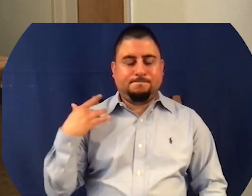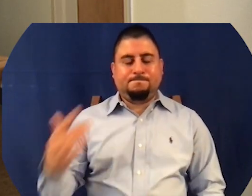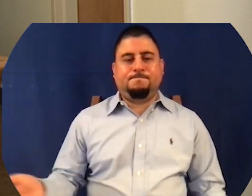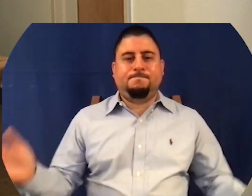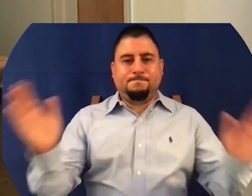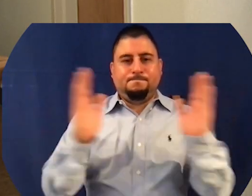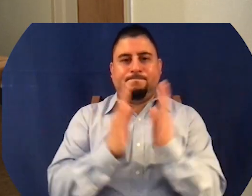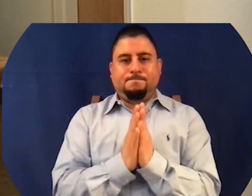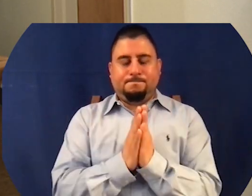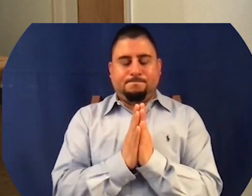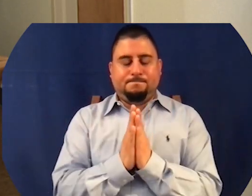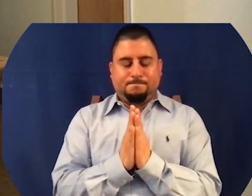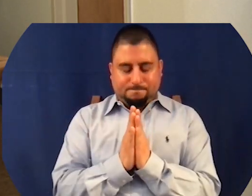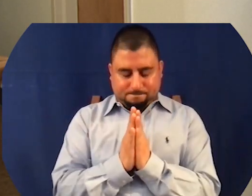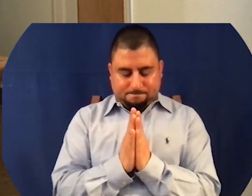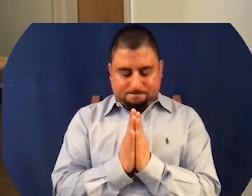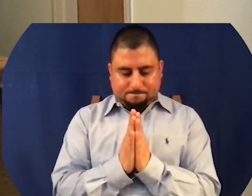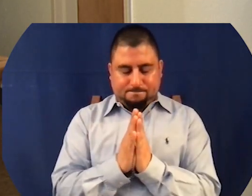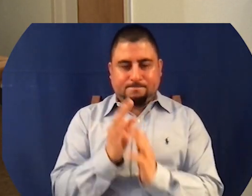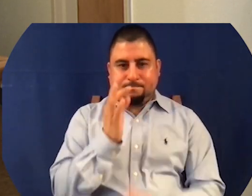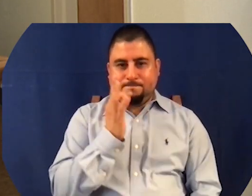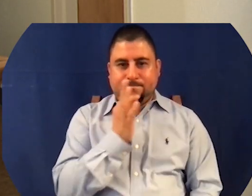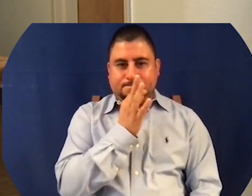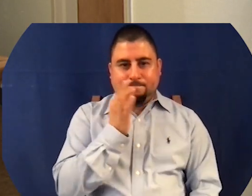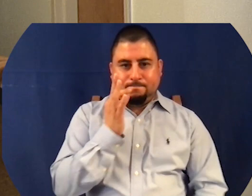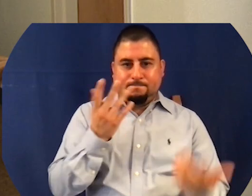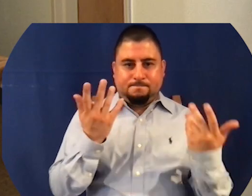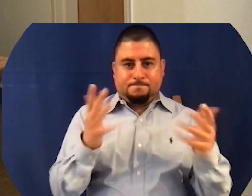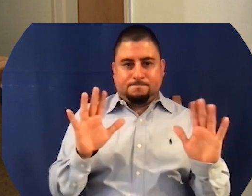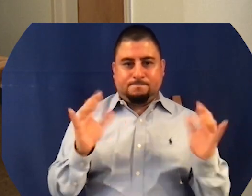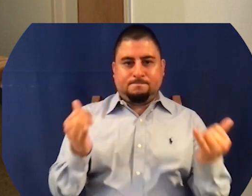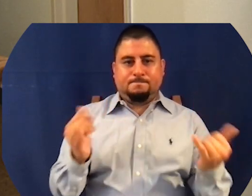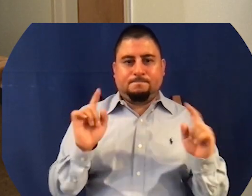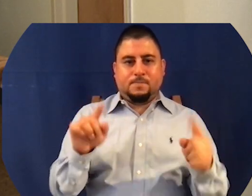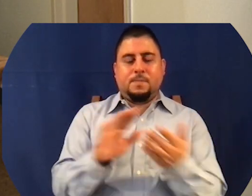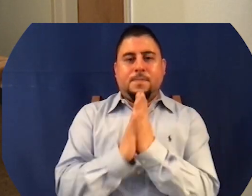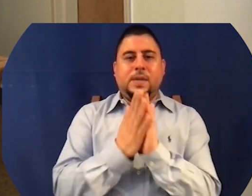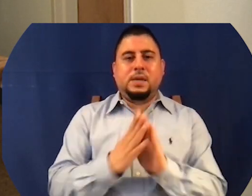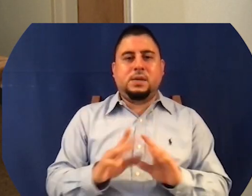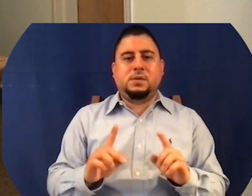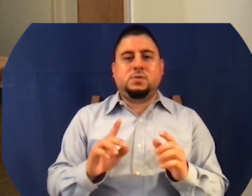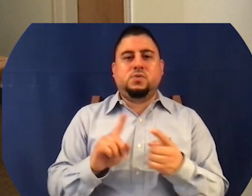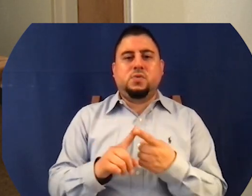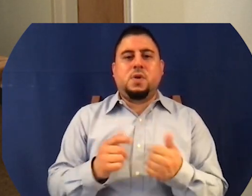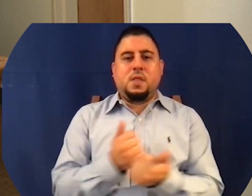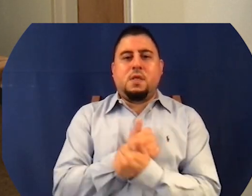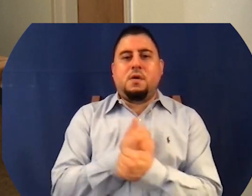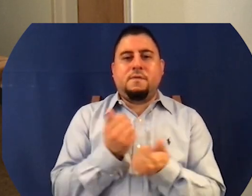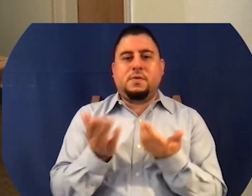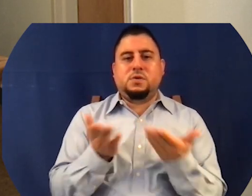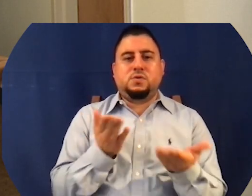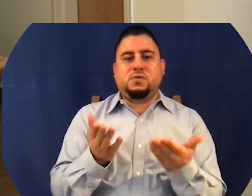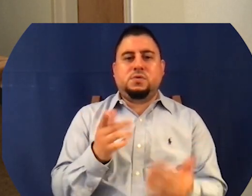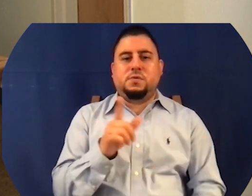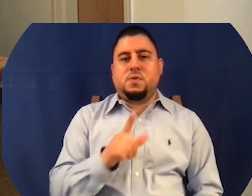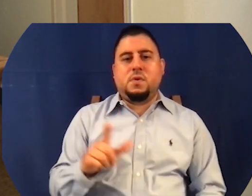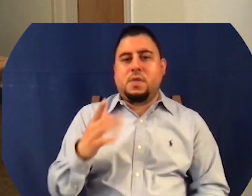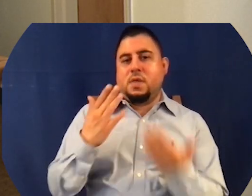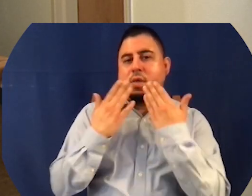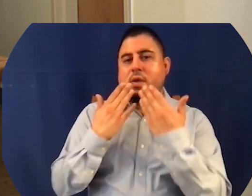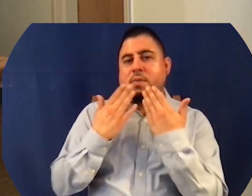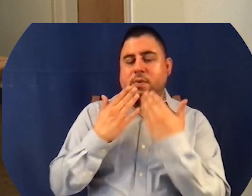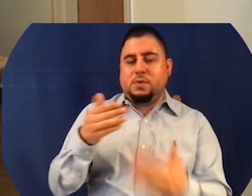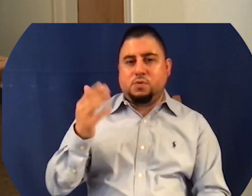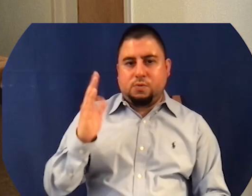Holy Spirit. Amen. Our Eucharist is ended. Let us go in peace to love and serve the Lord. Thanks